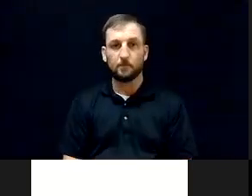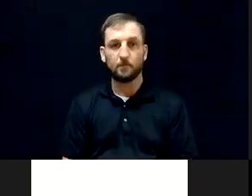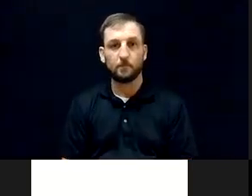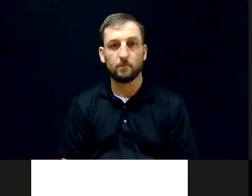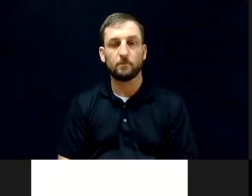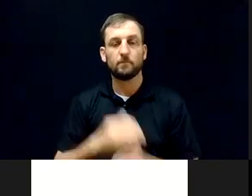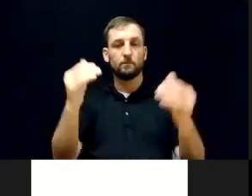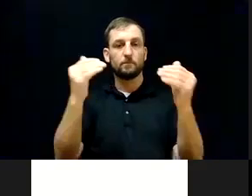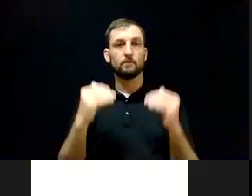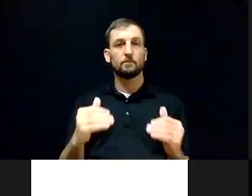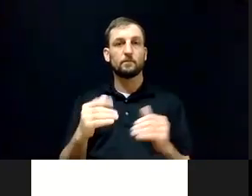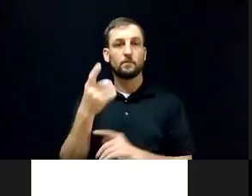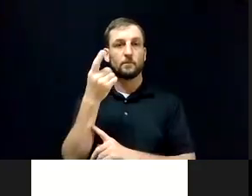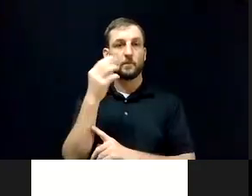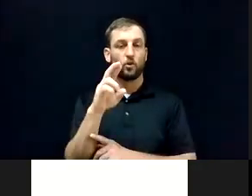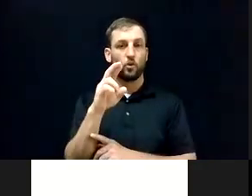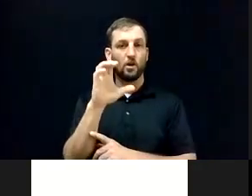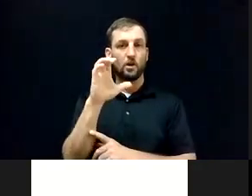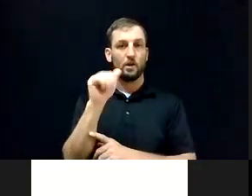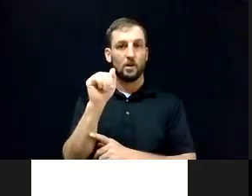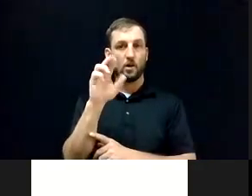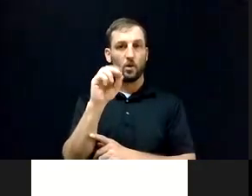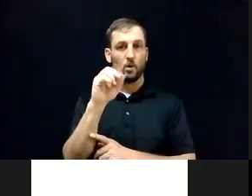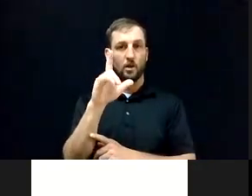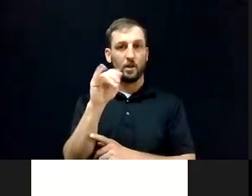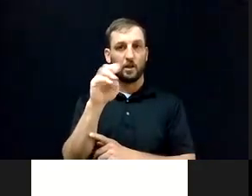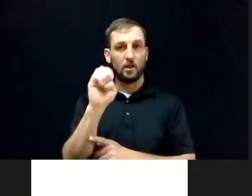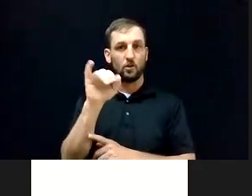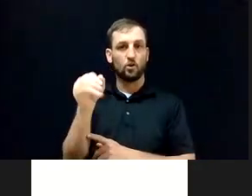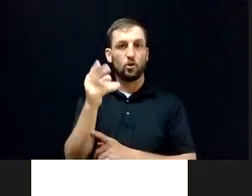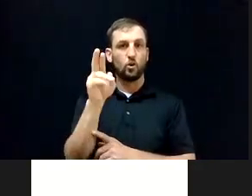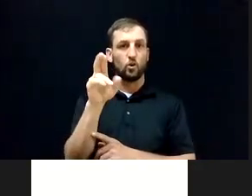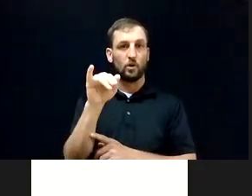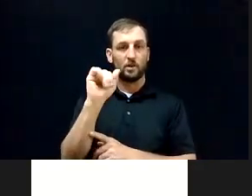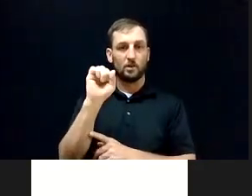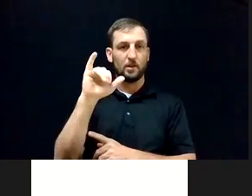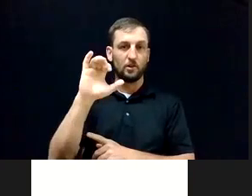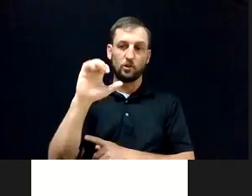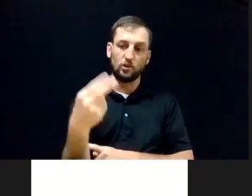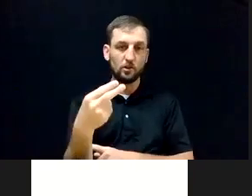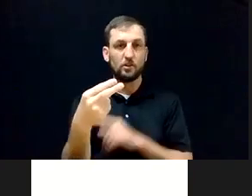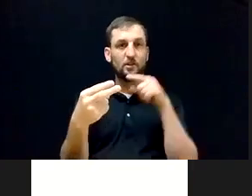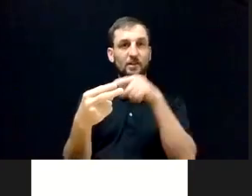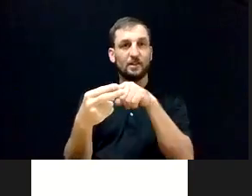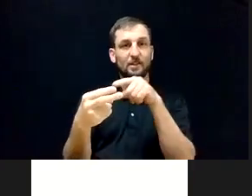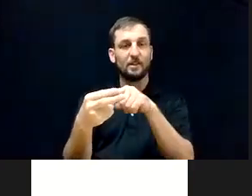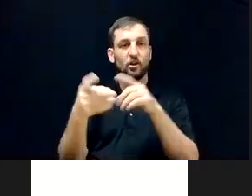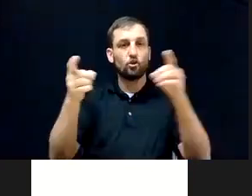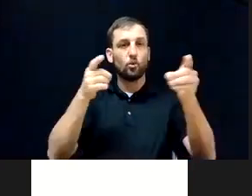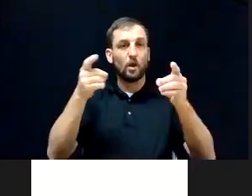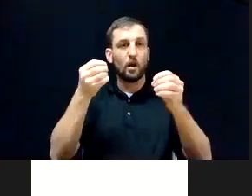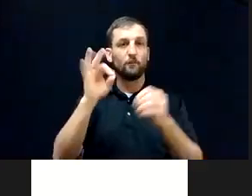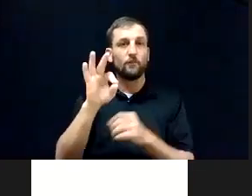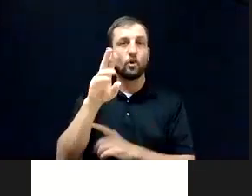Next, we have Dr. Gerlinde Jerisic. Dr. Gerlinde Jerisic serves as the Director of the